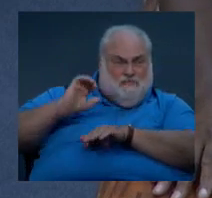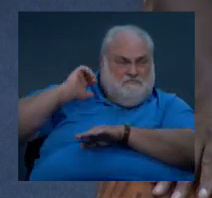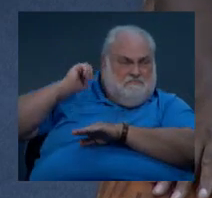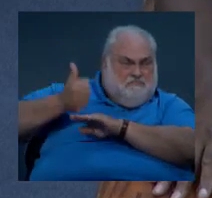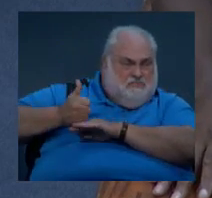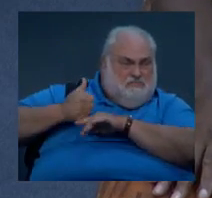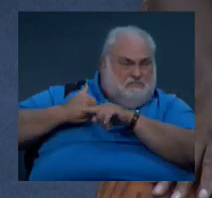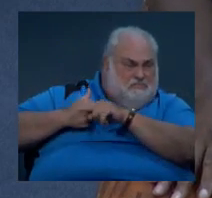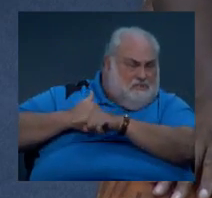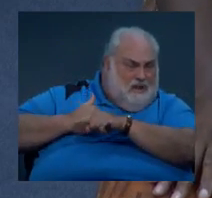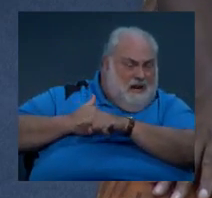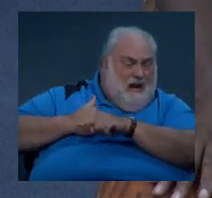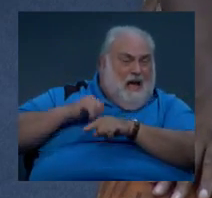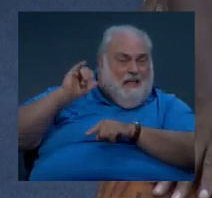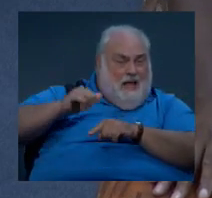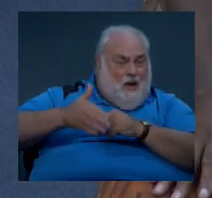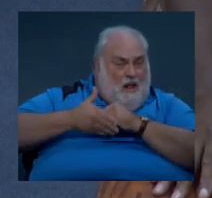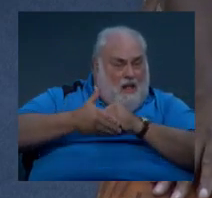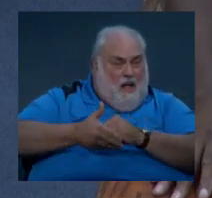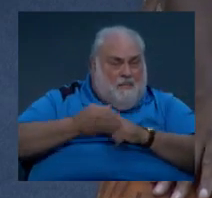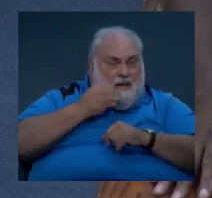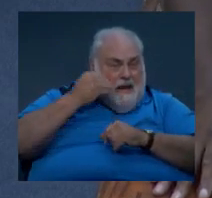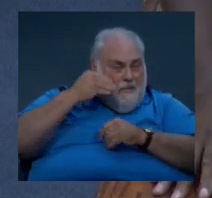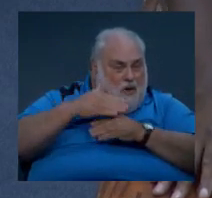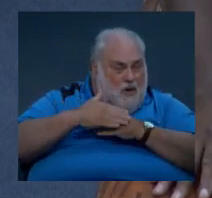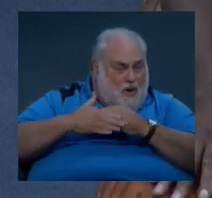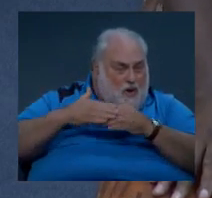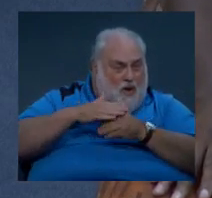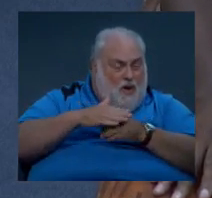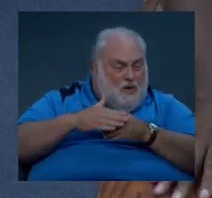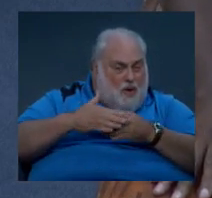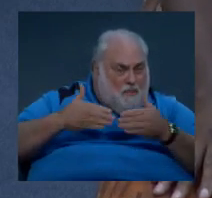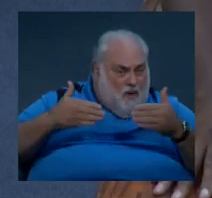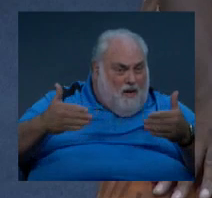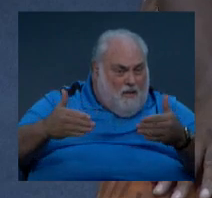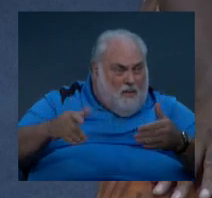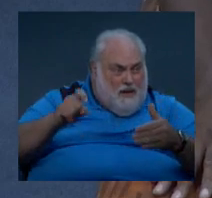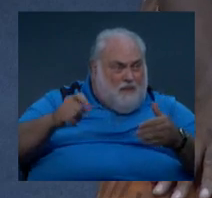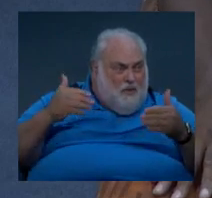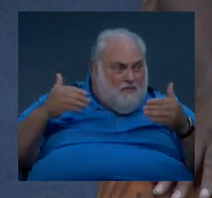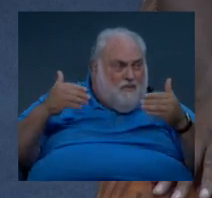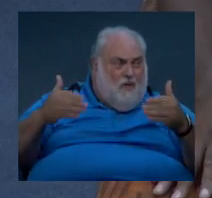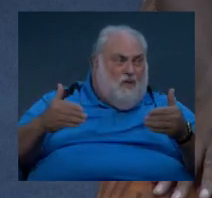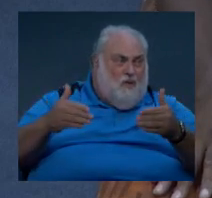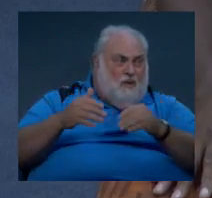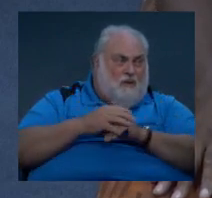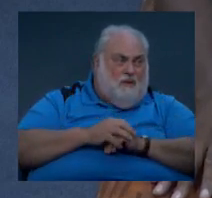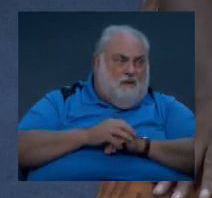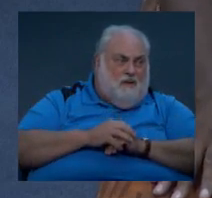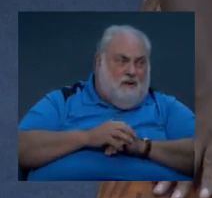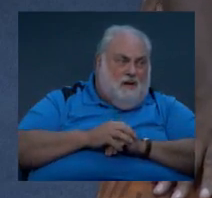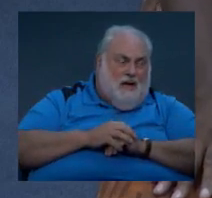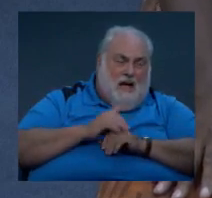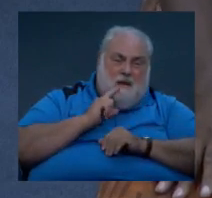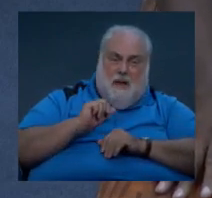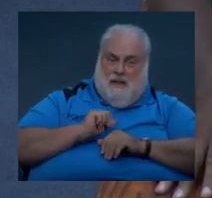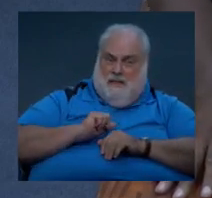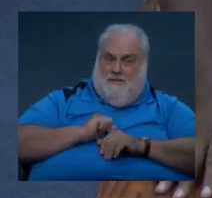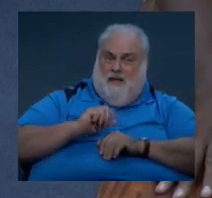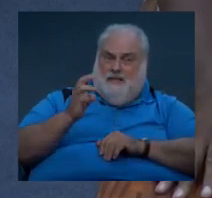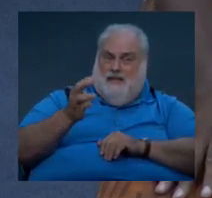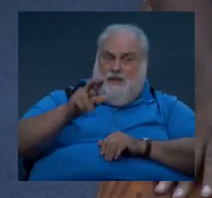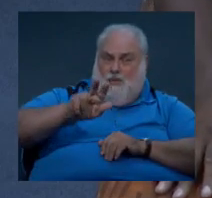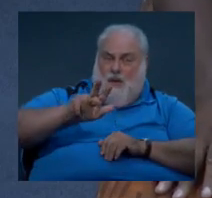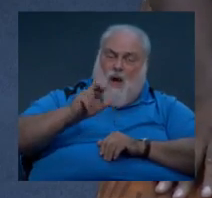going to help move the neighborhood forward? Because we need to move forward. I'm 63 years old, and